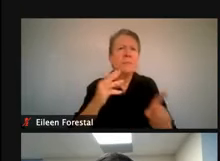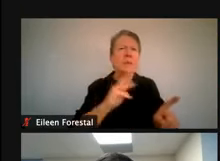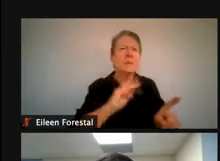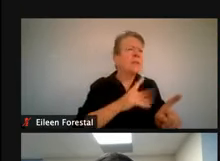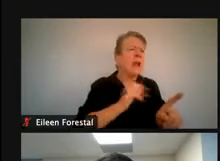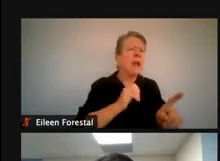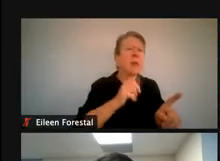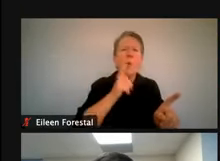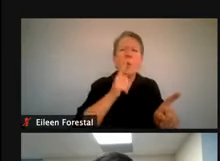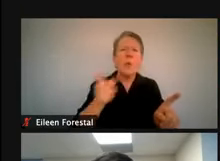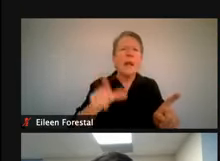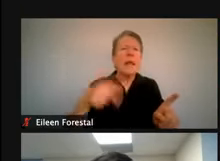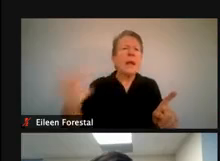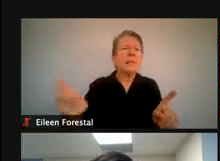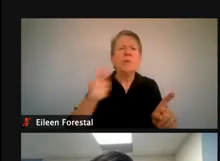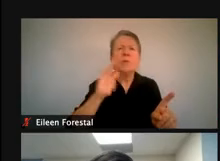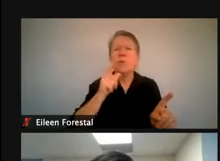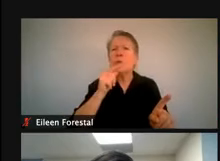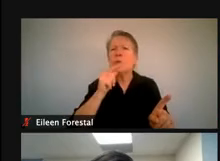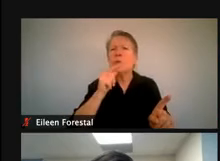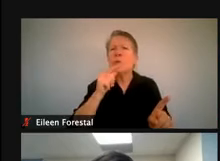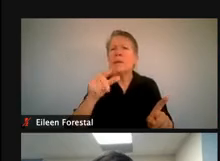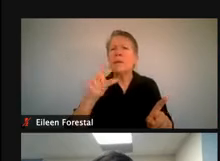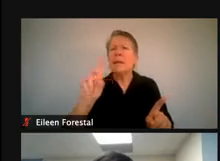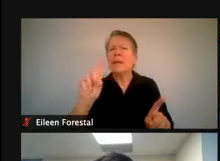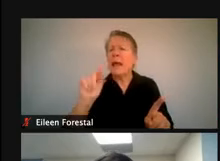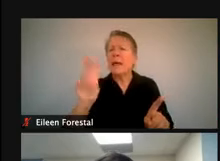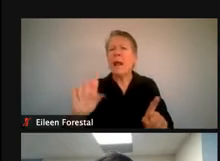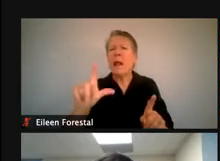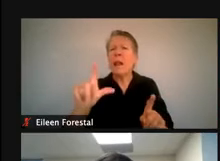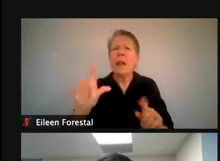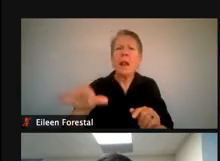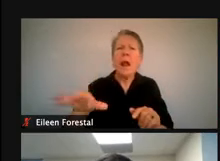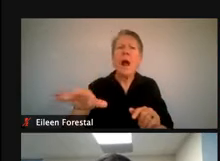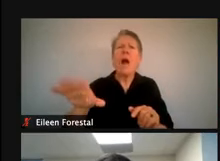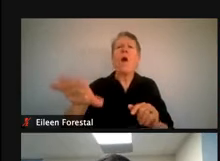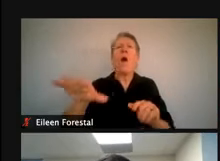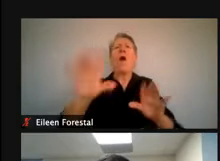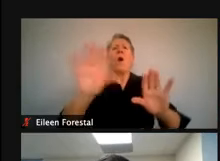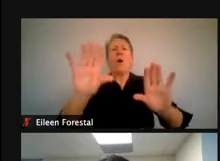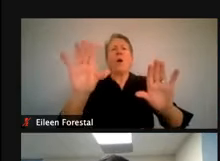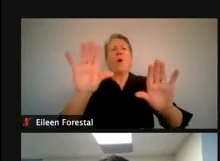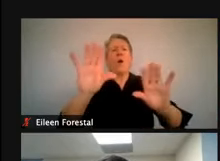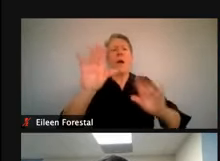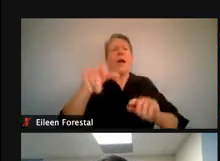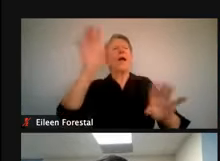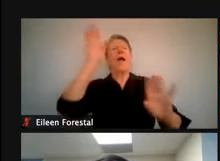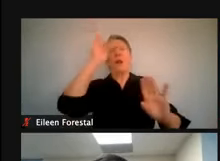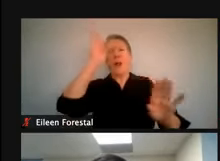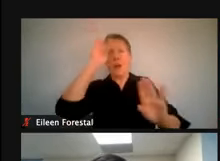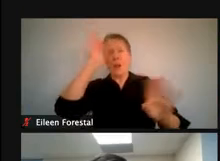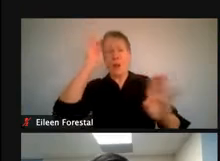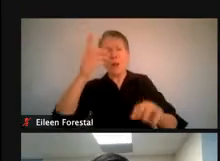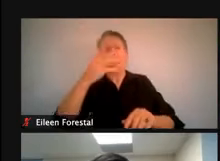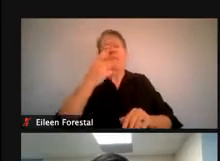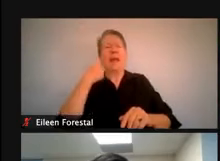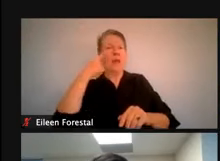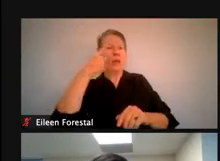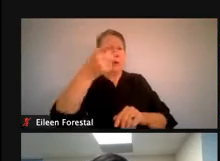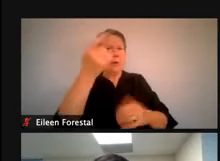Yes, Daniel, you need to unmute. Oh, hi, Governor. Can you hear me? I can, Daniel. Hi, Governor. Thanks for doing